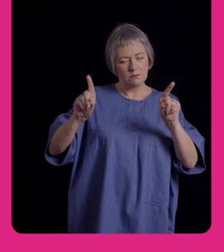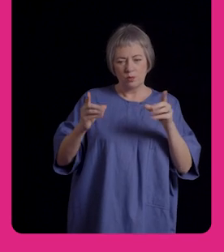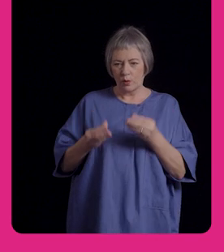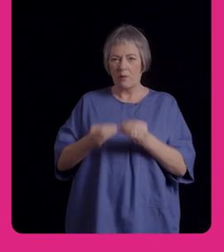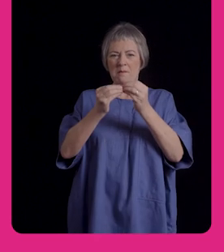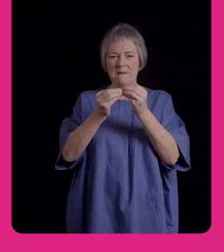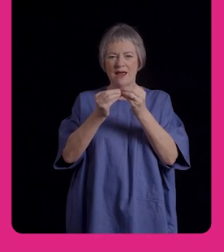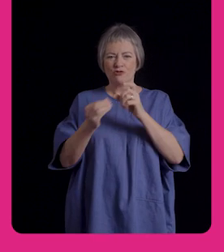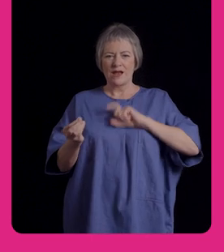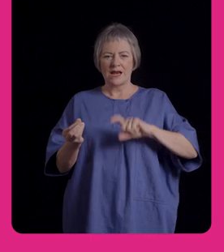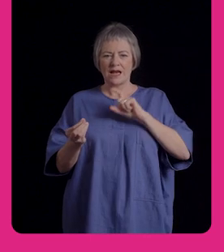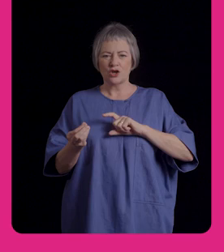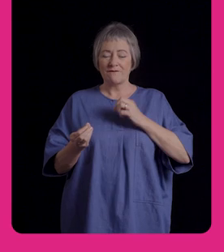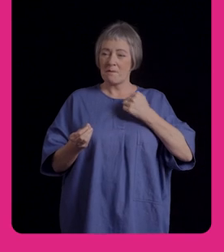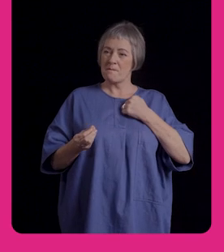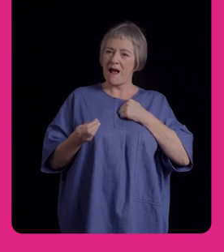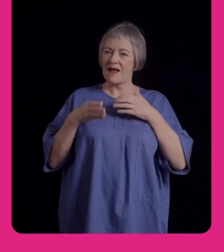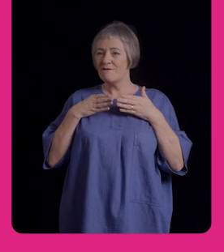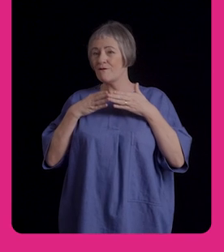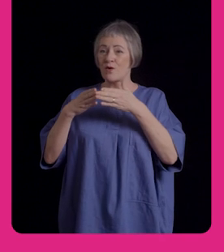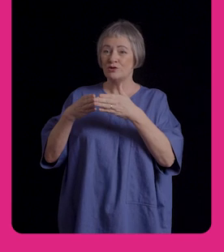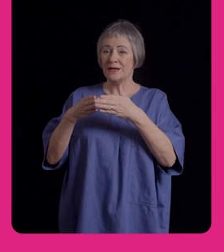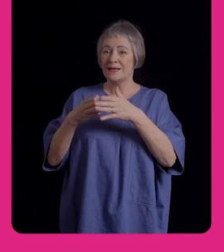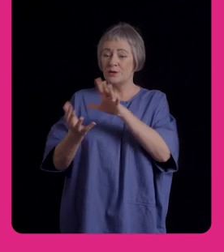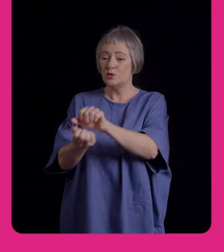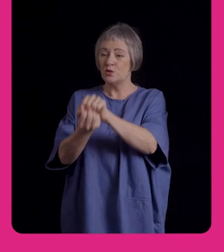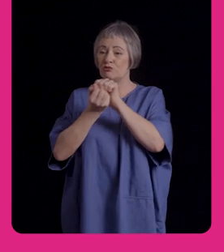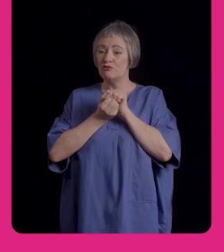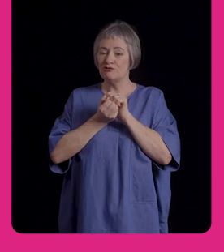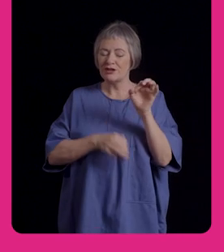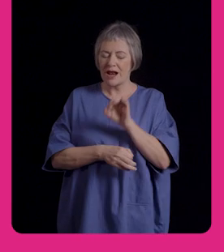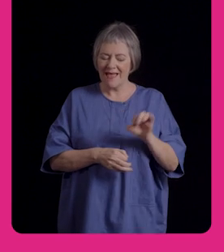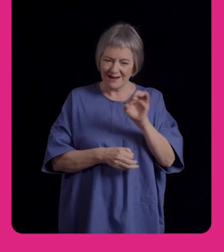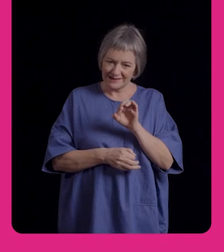characters for your magical voyage into Treasure Island.